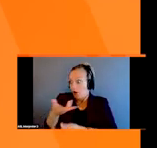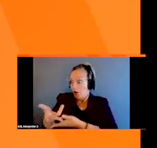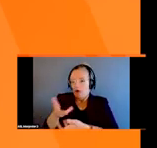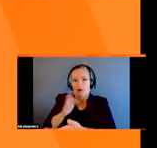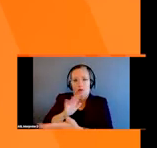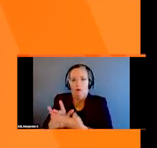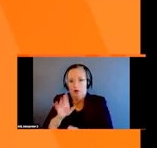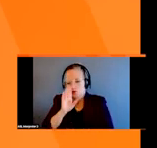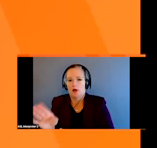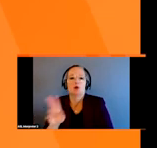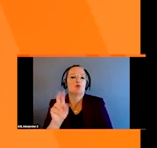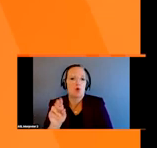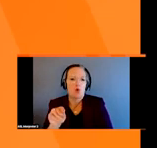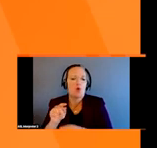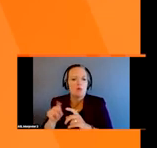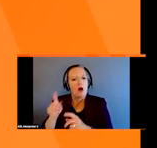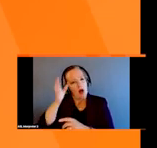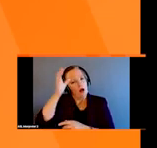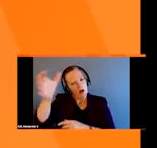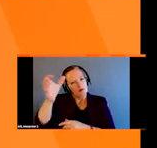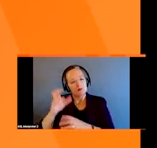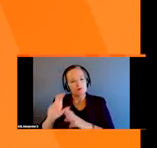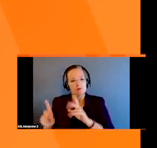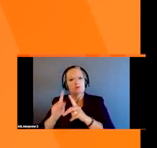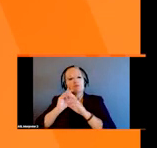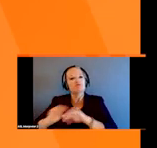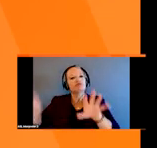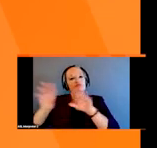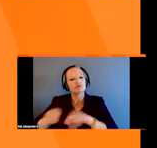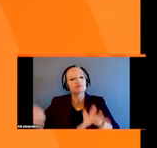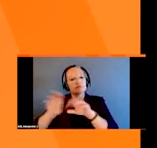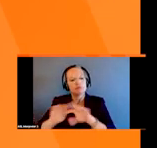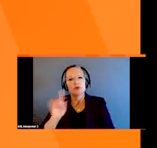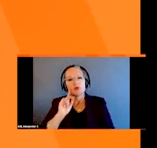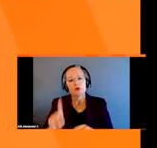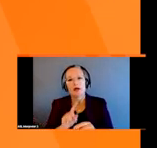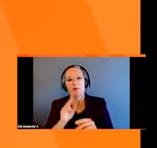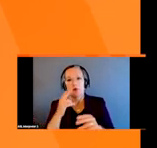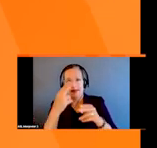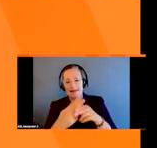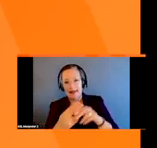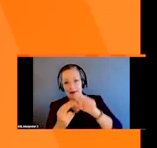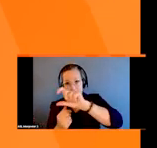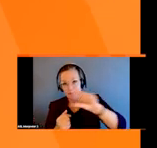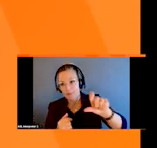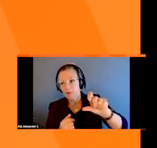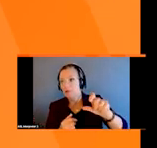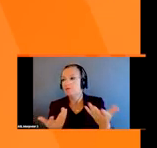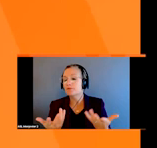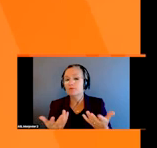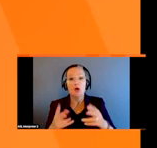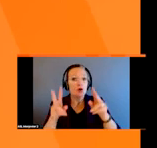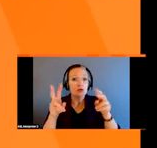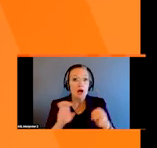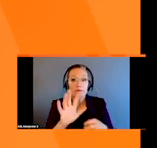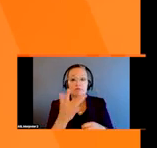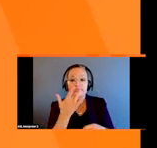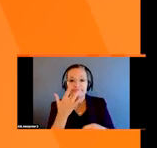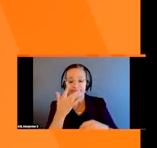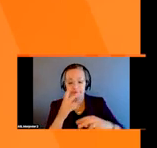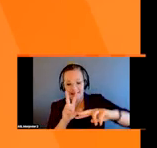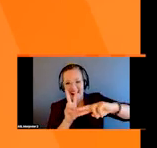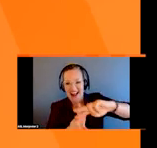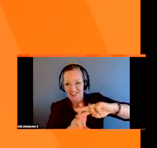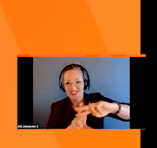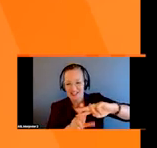your bio, the content right underneath your name, including hashtags around the topics that you like to talk about or